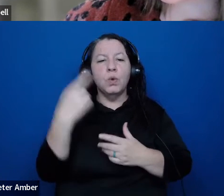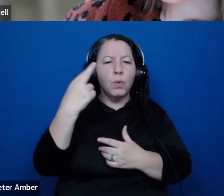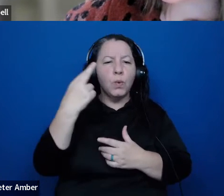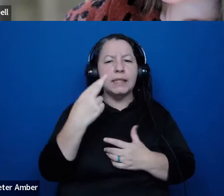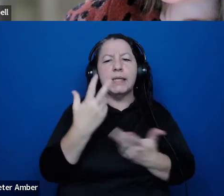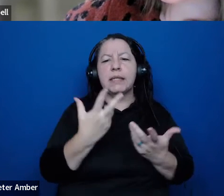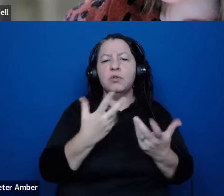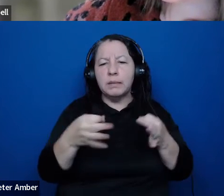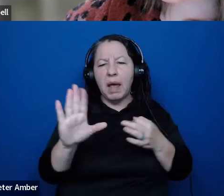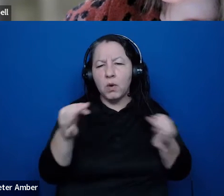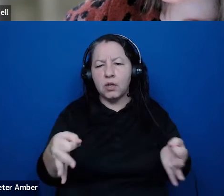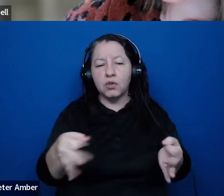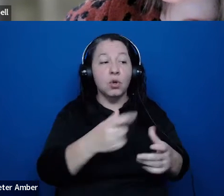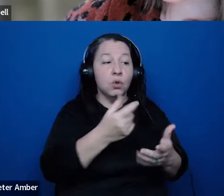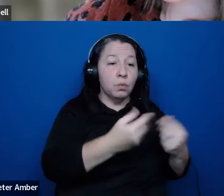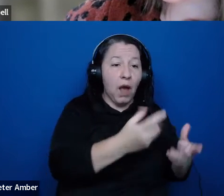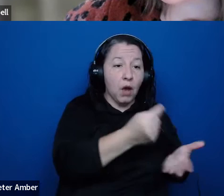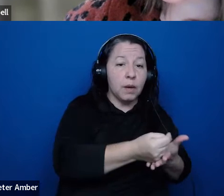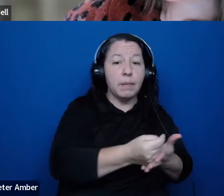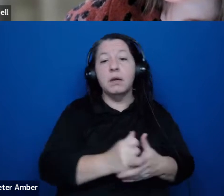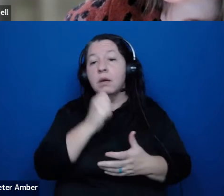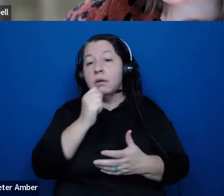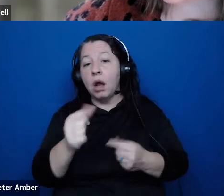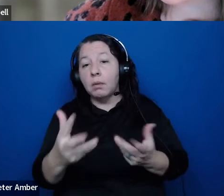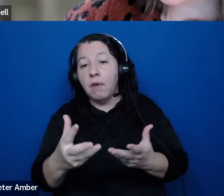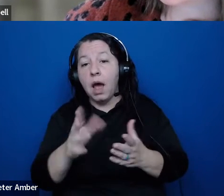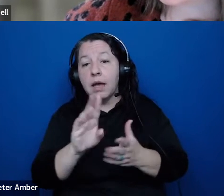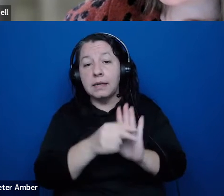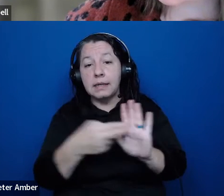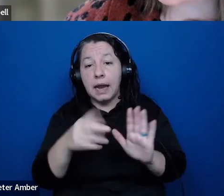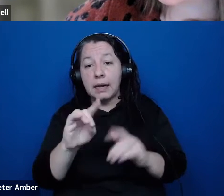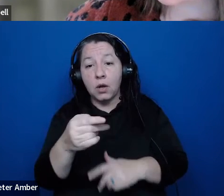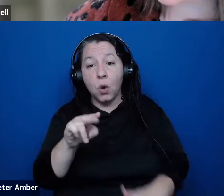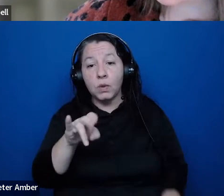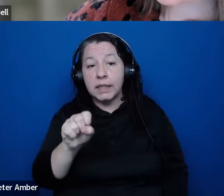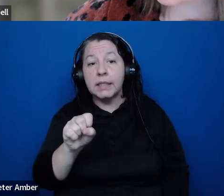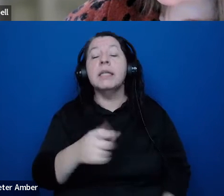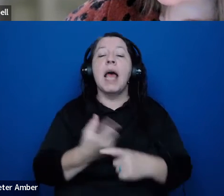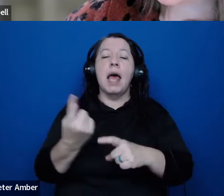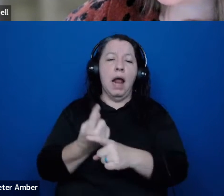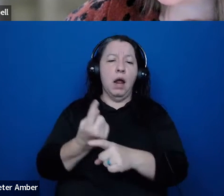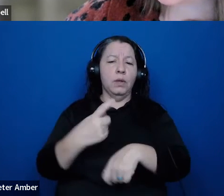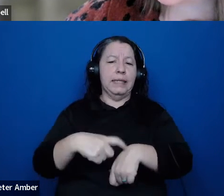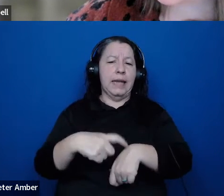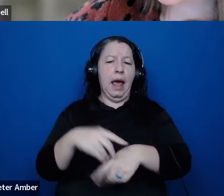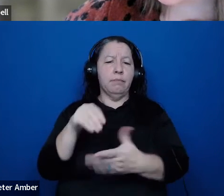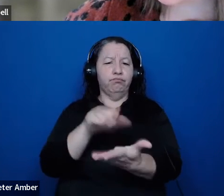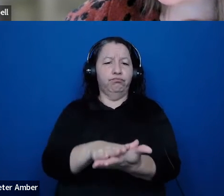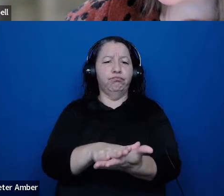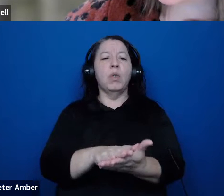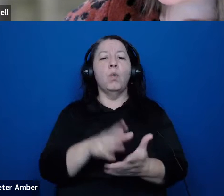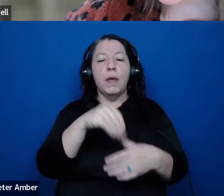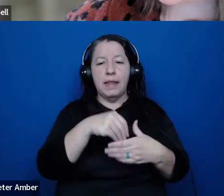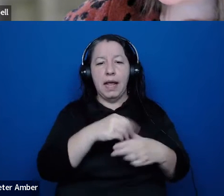diagnose, and that they are accurately and timely documented in the residents' records.